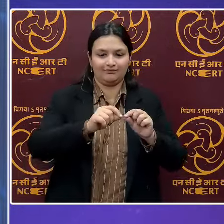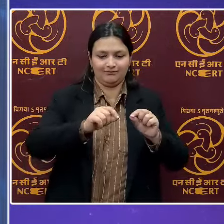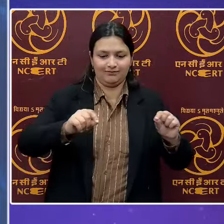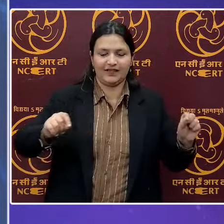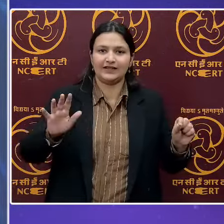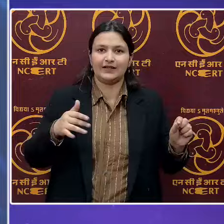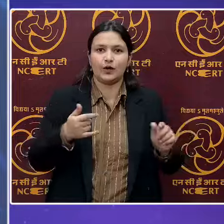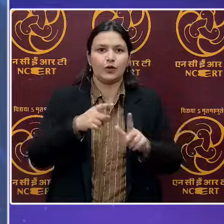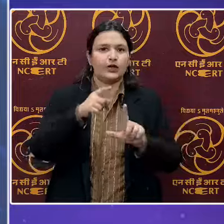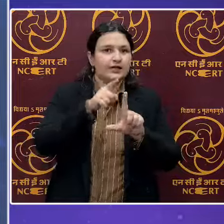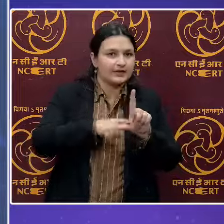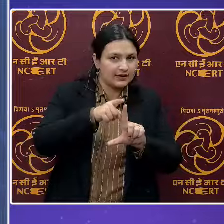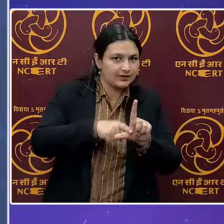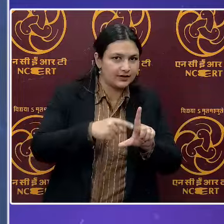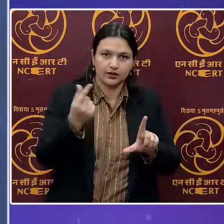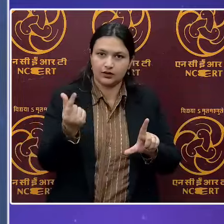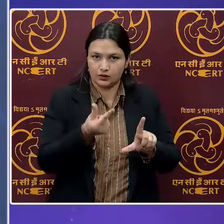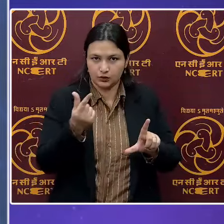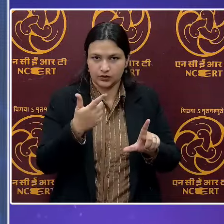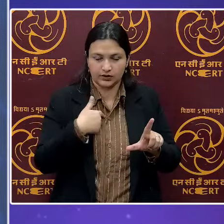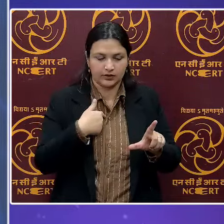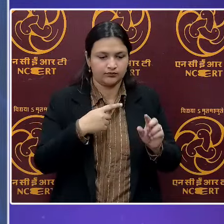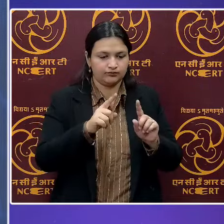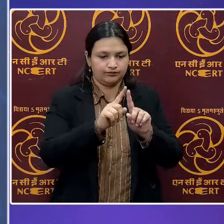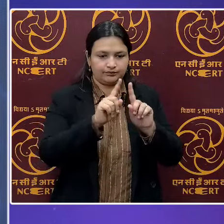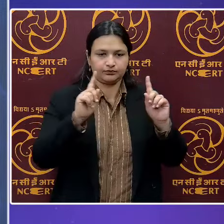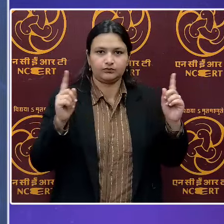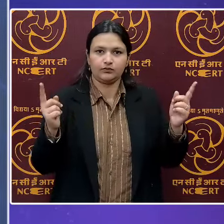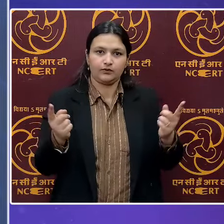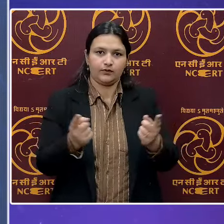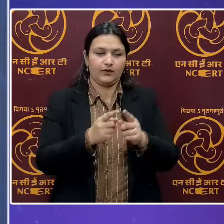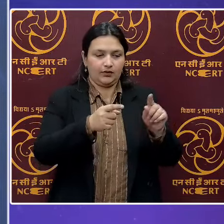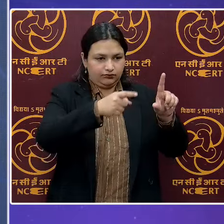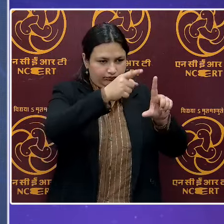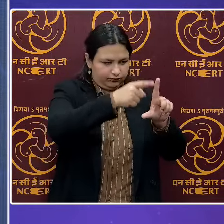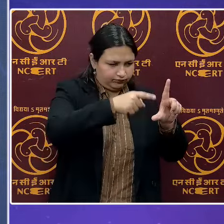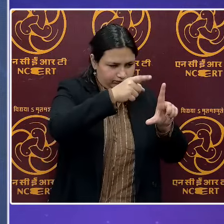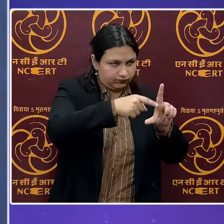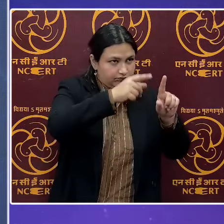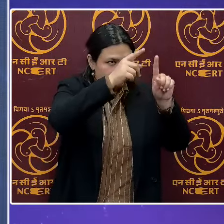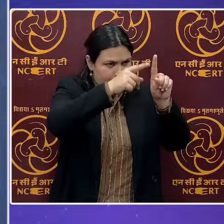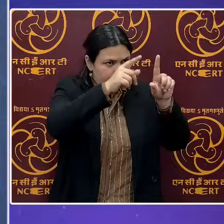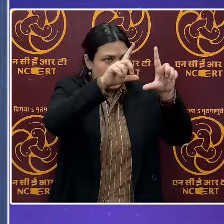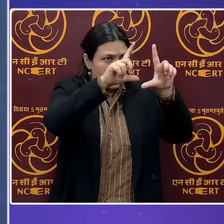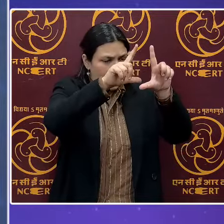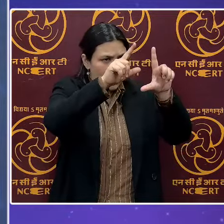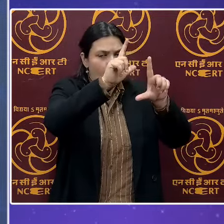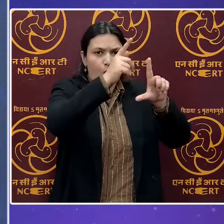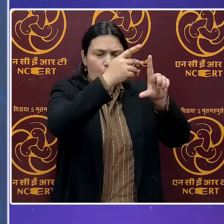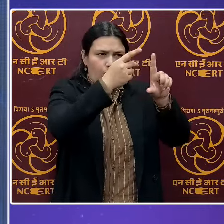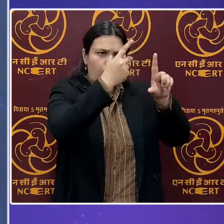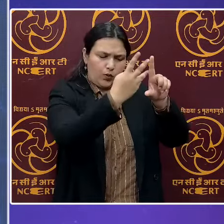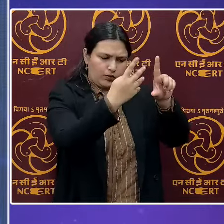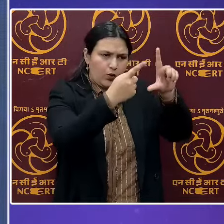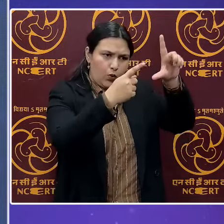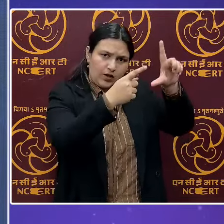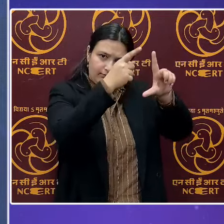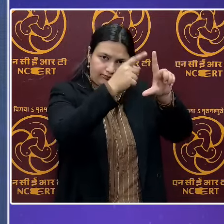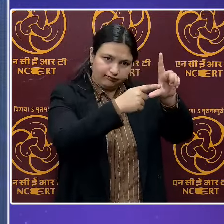scale. Then you keep it against the side of the room. See how many times you have to keep it. Suppose 5 times you keep